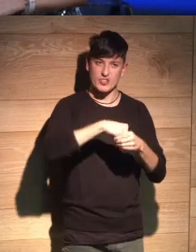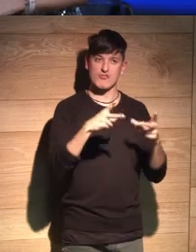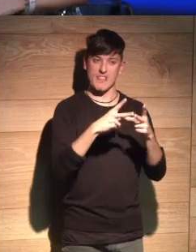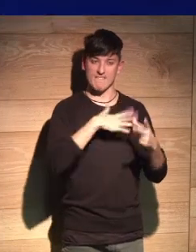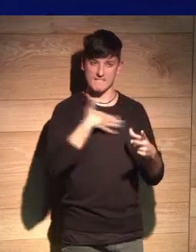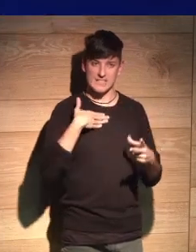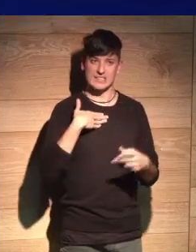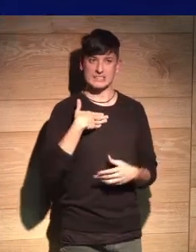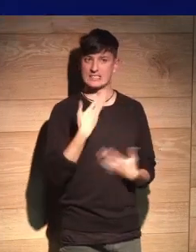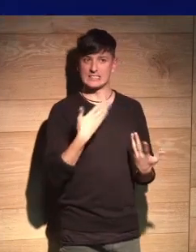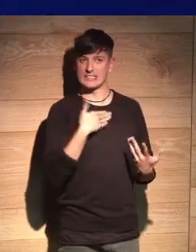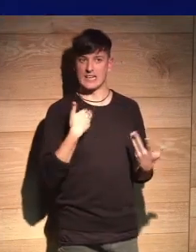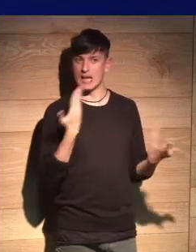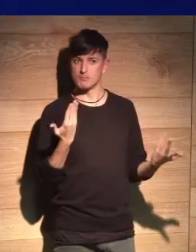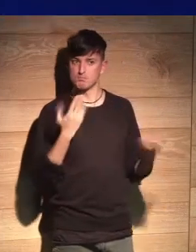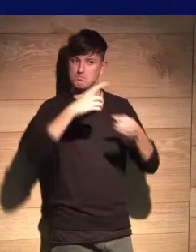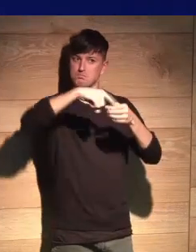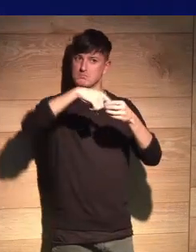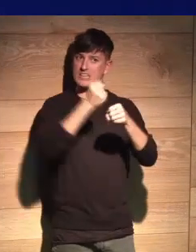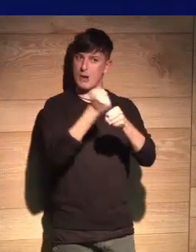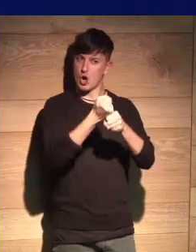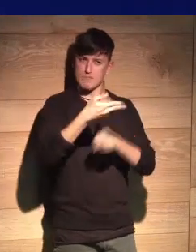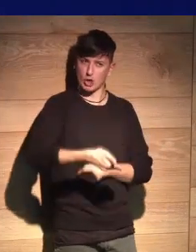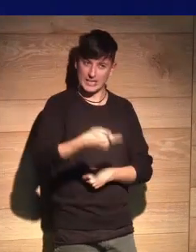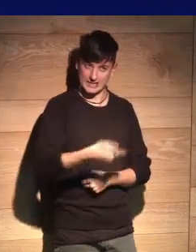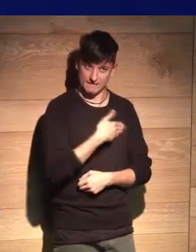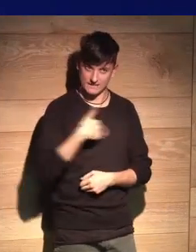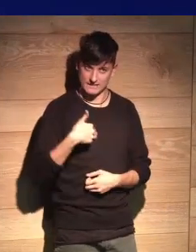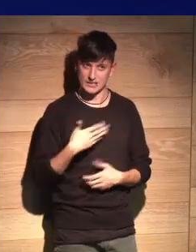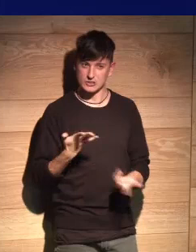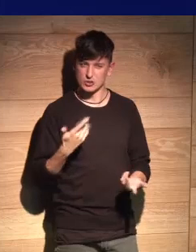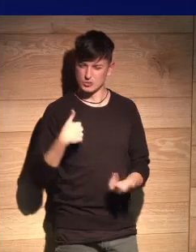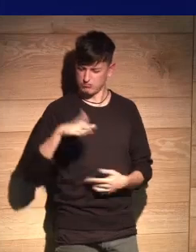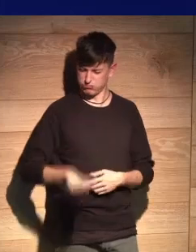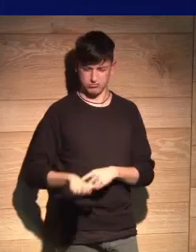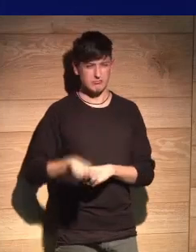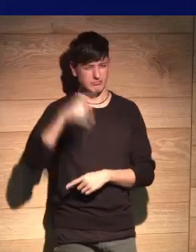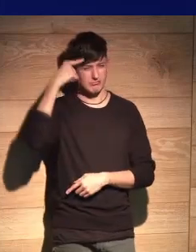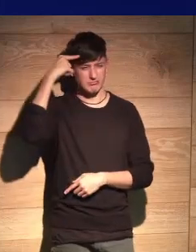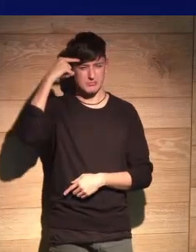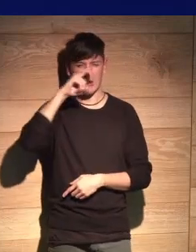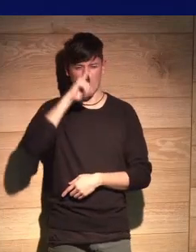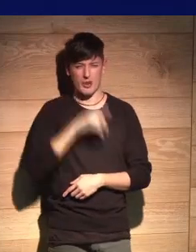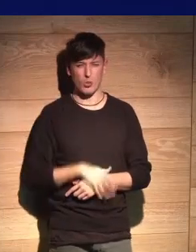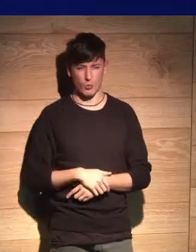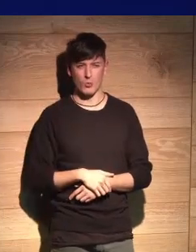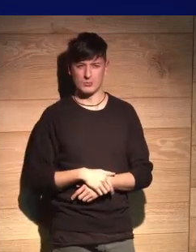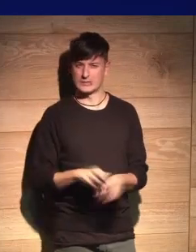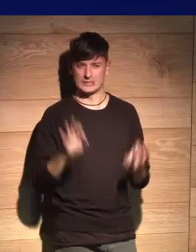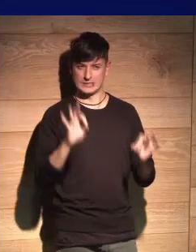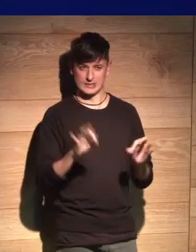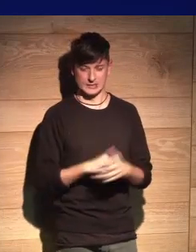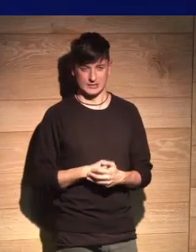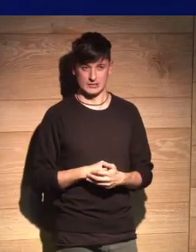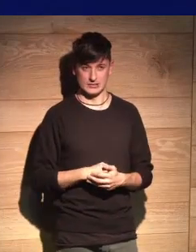to have the most relevant job I could ever had. As far as I remember, that's what I was